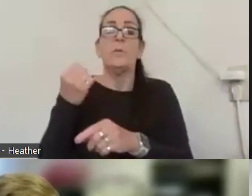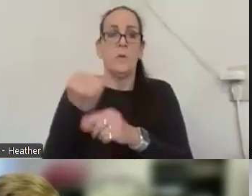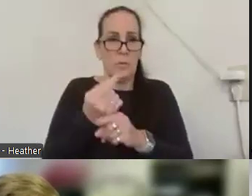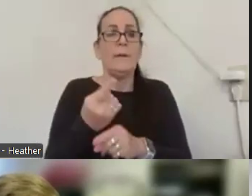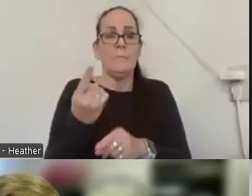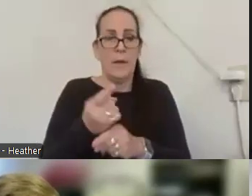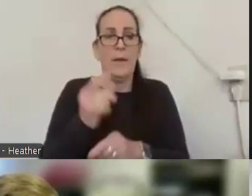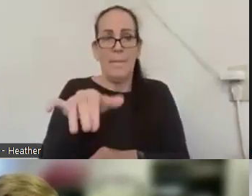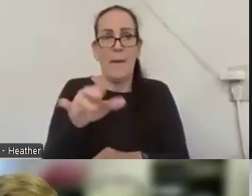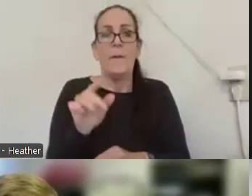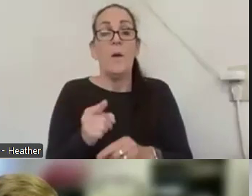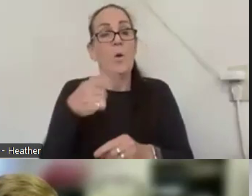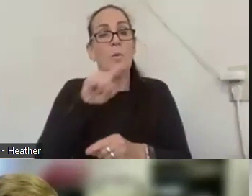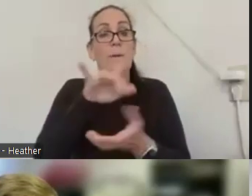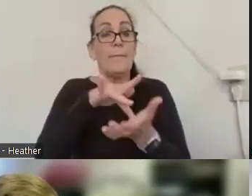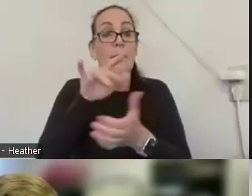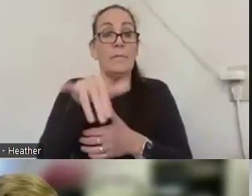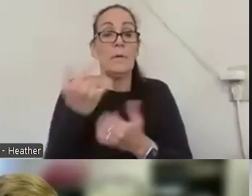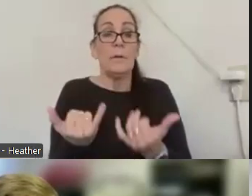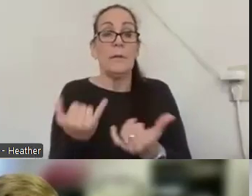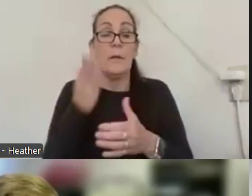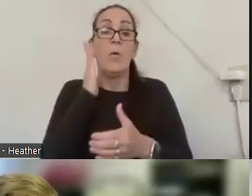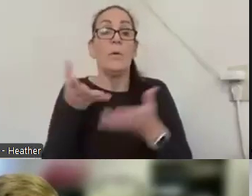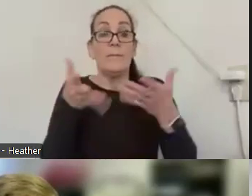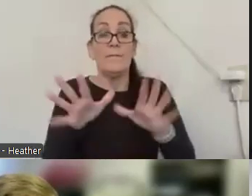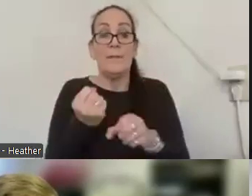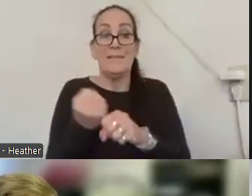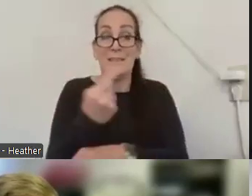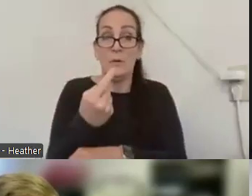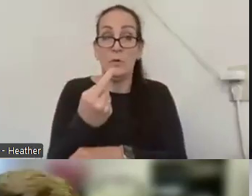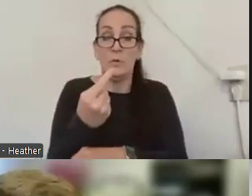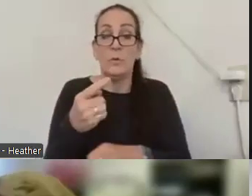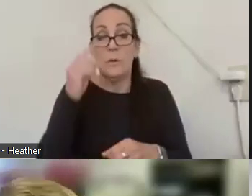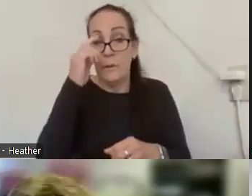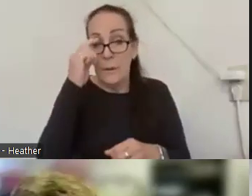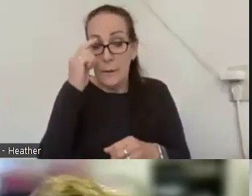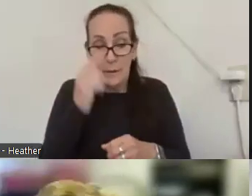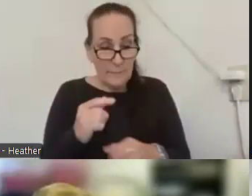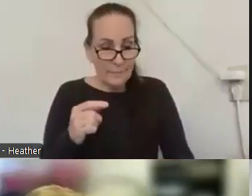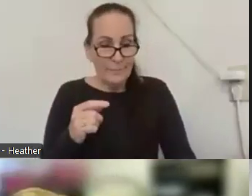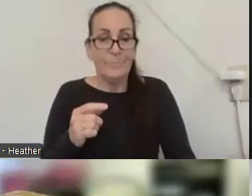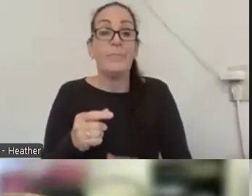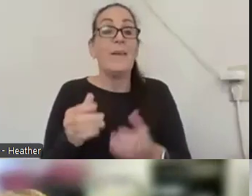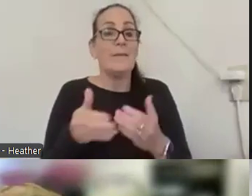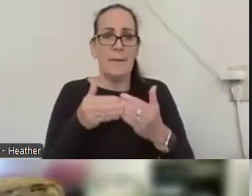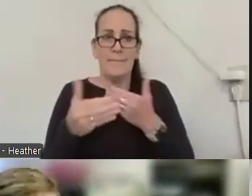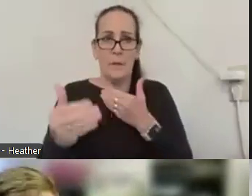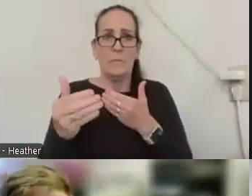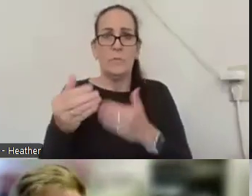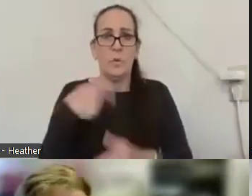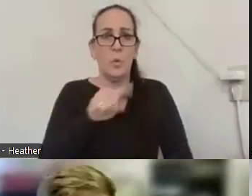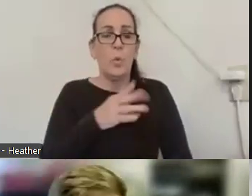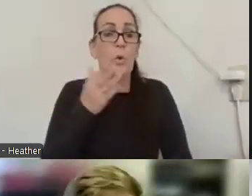the middle of that right now. We'll be completing next year. And then from there, we'll see,